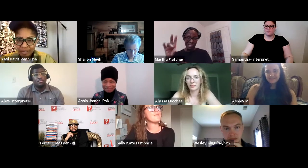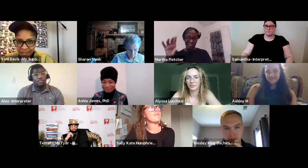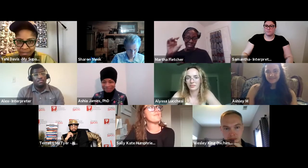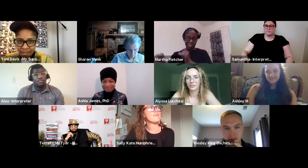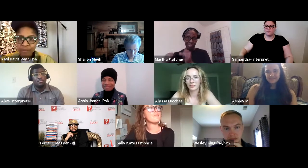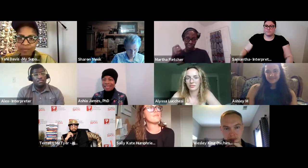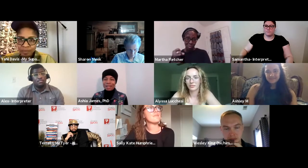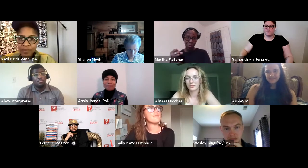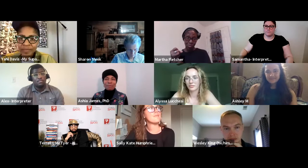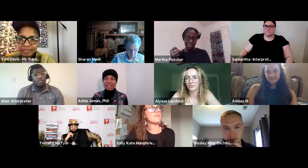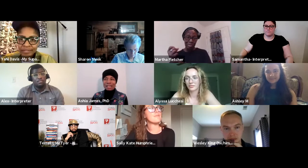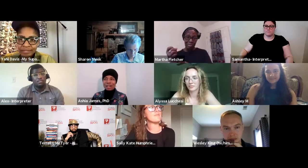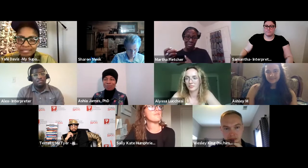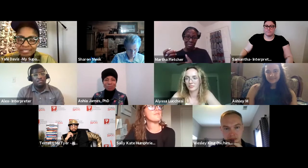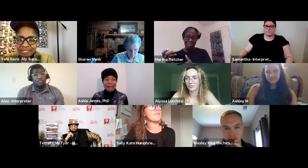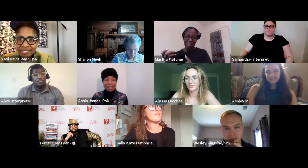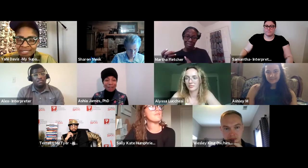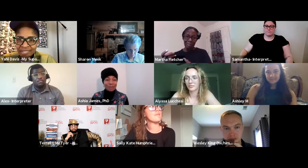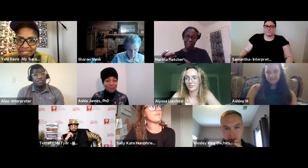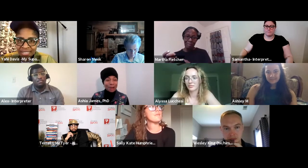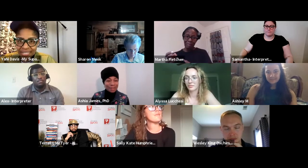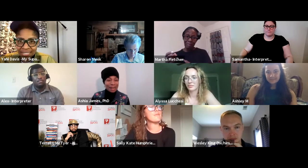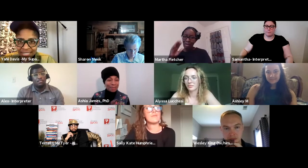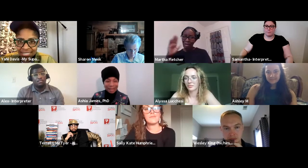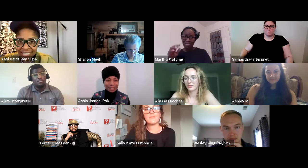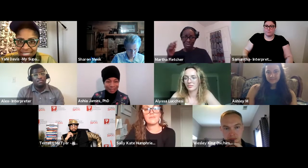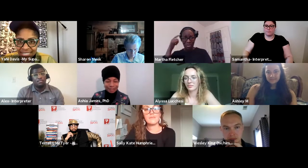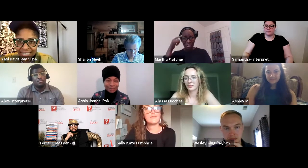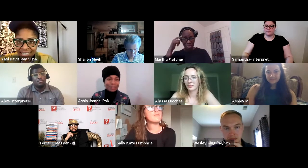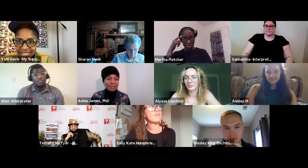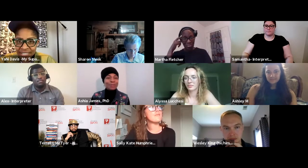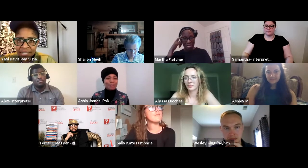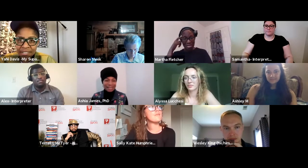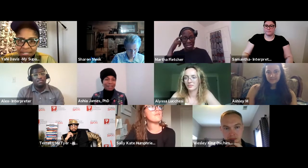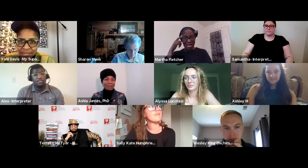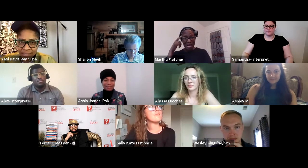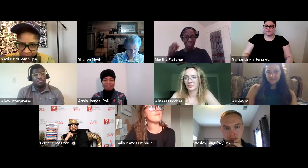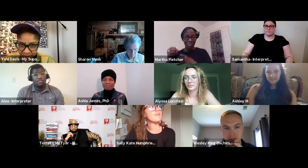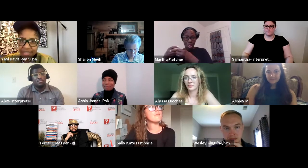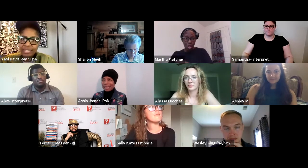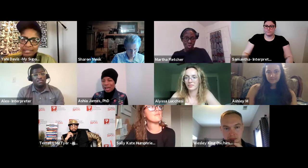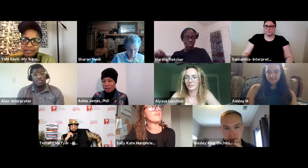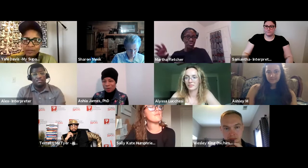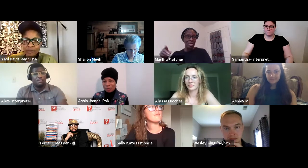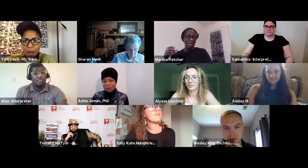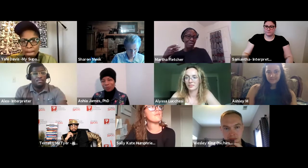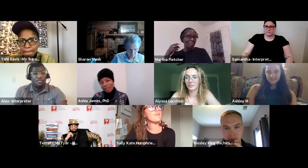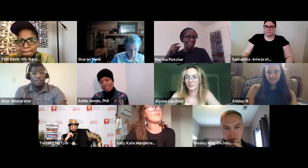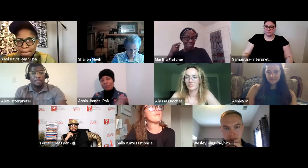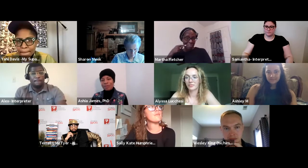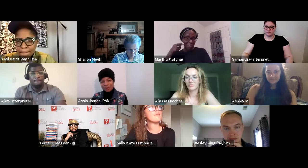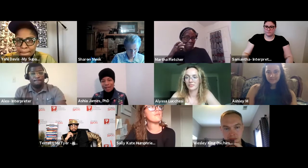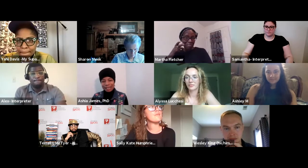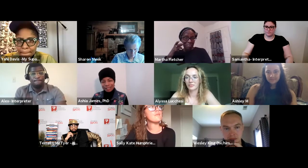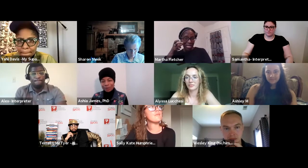old, but I never thought that I would actually lose my hearing. As